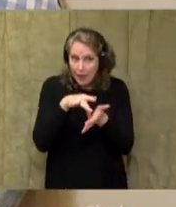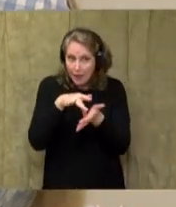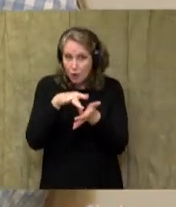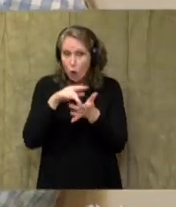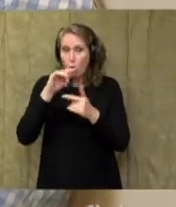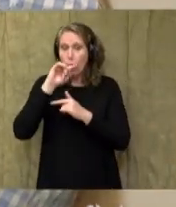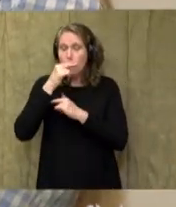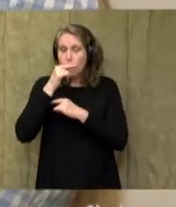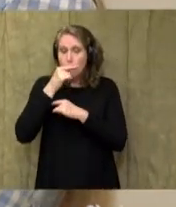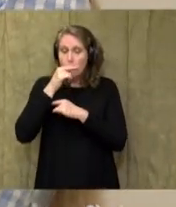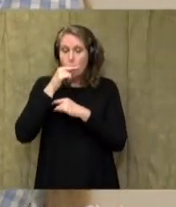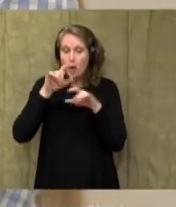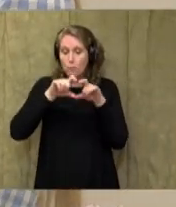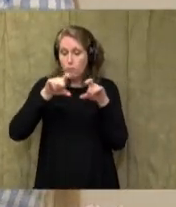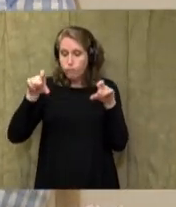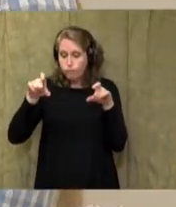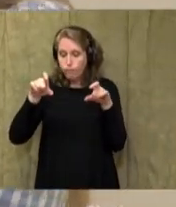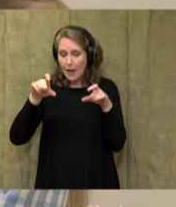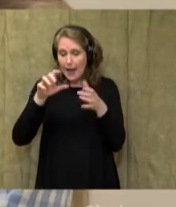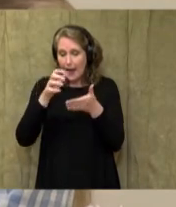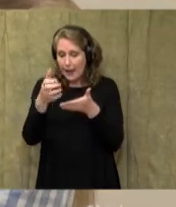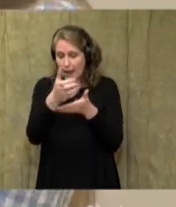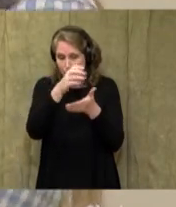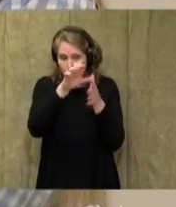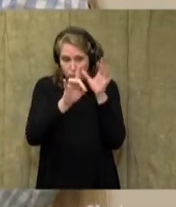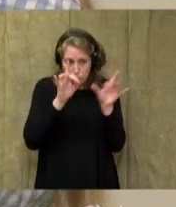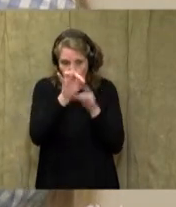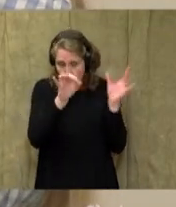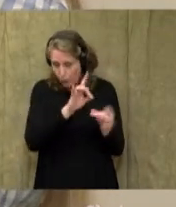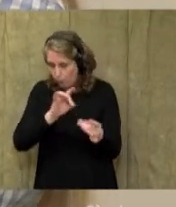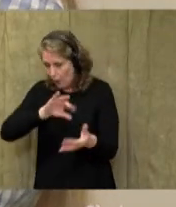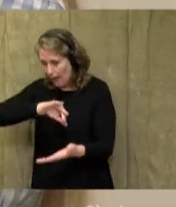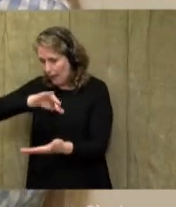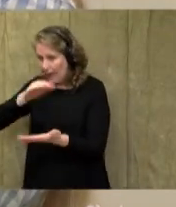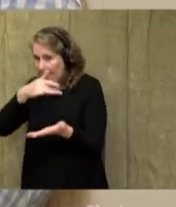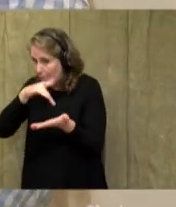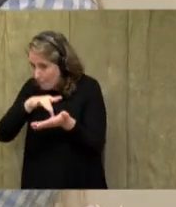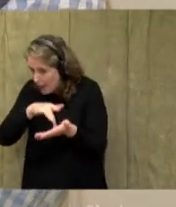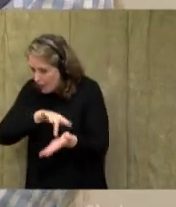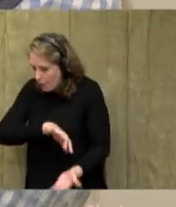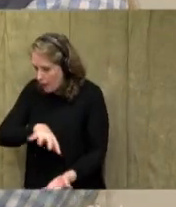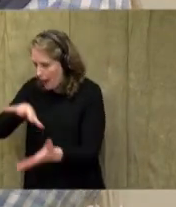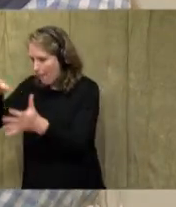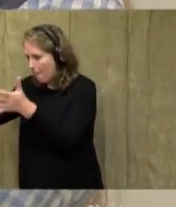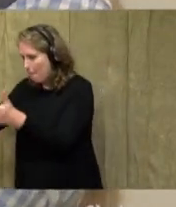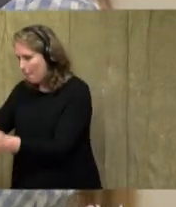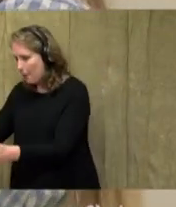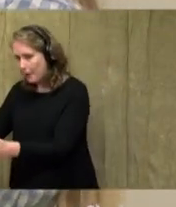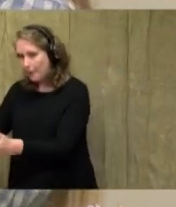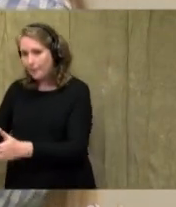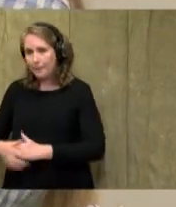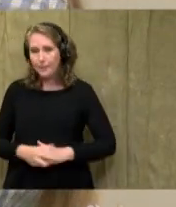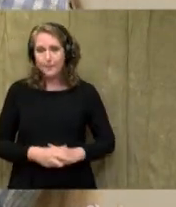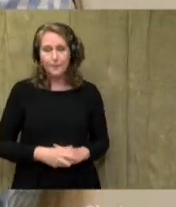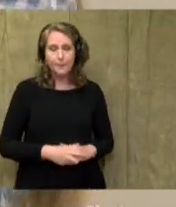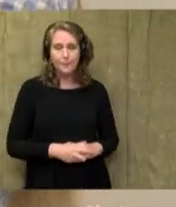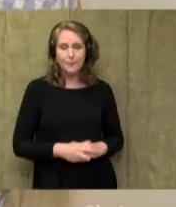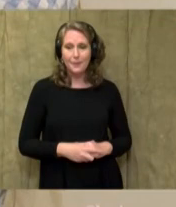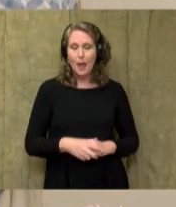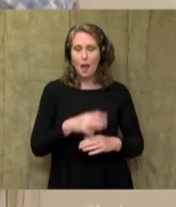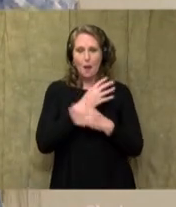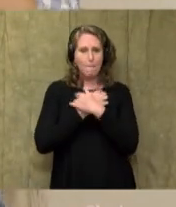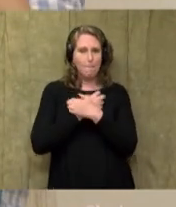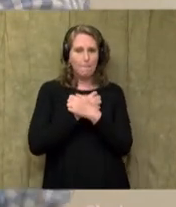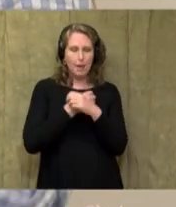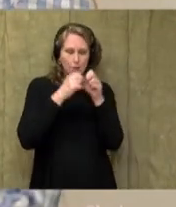carefully collected the ears of corn in the middle and placed them in his own pile. Bear